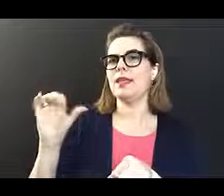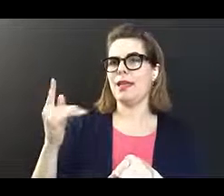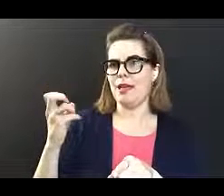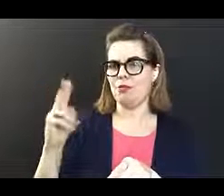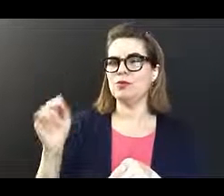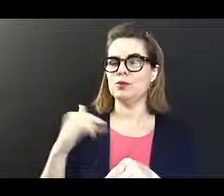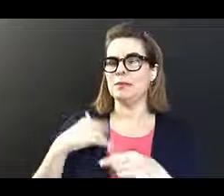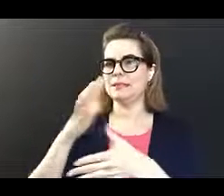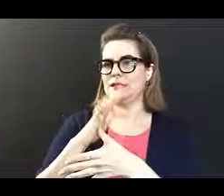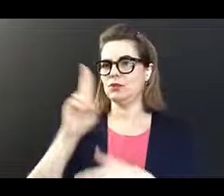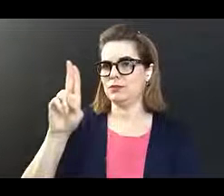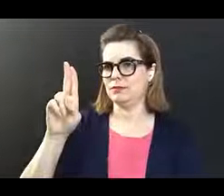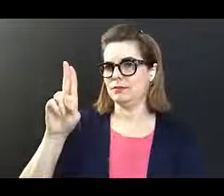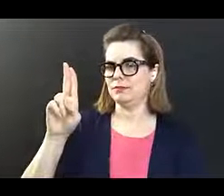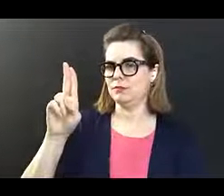University City High School.